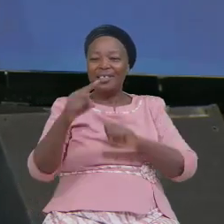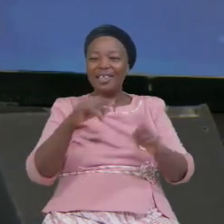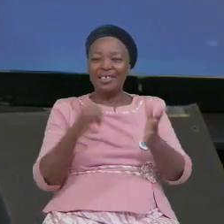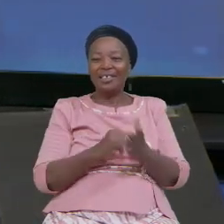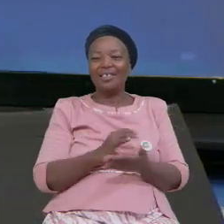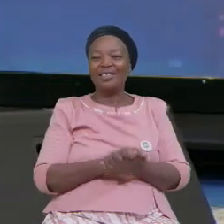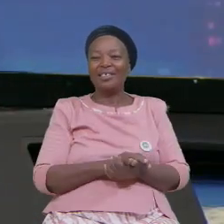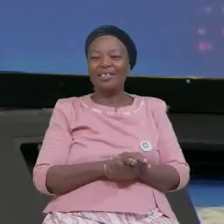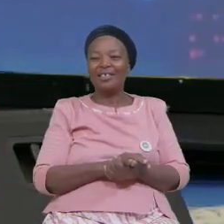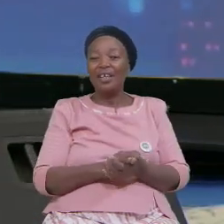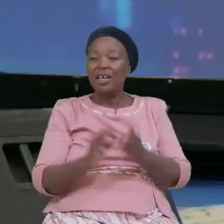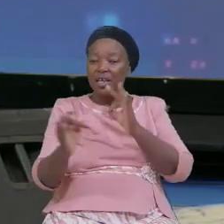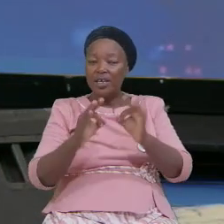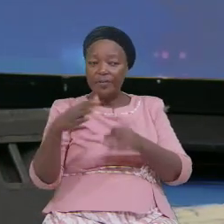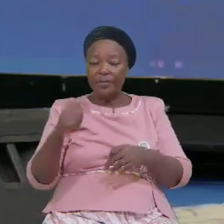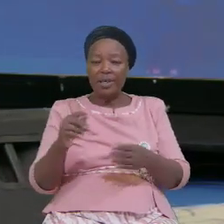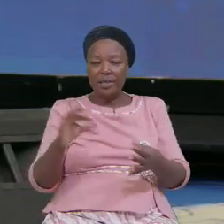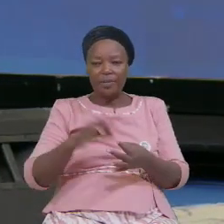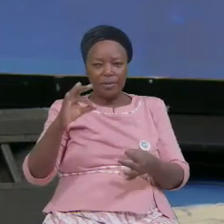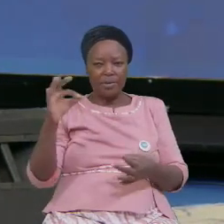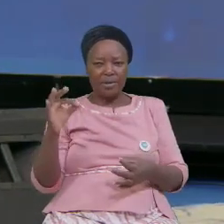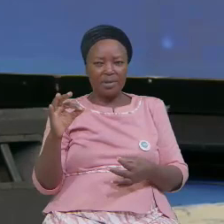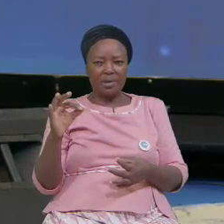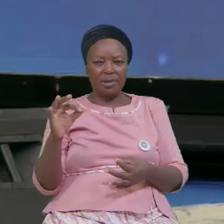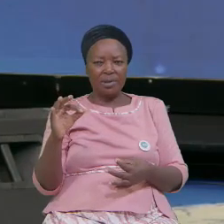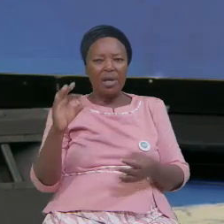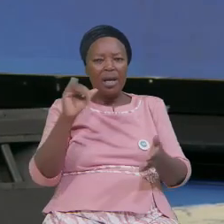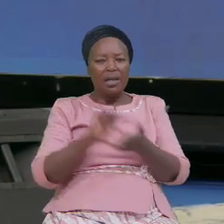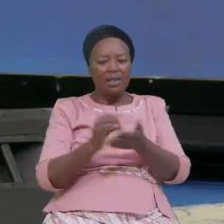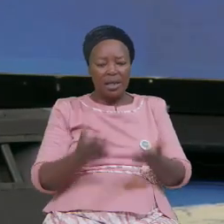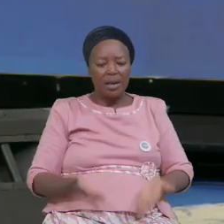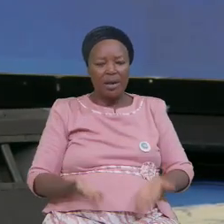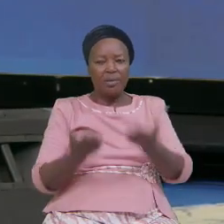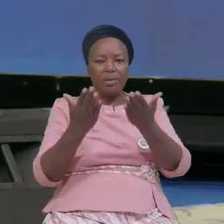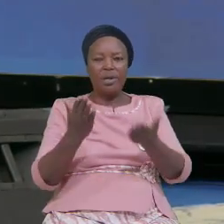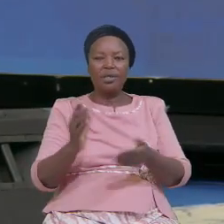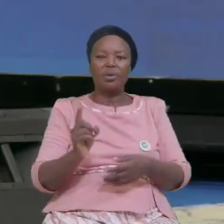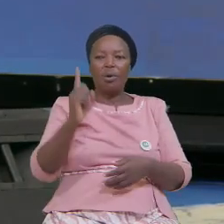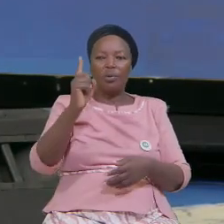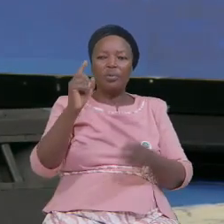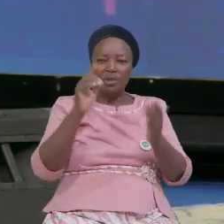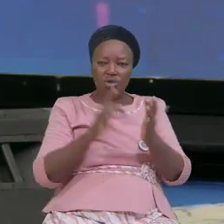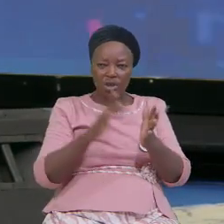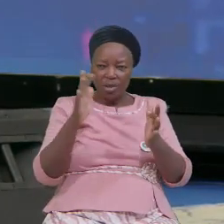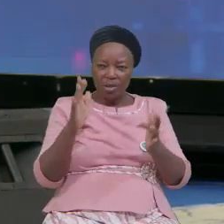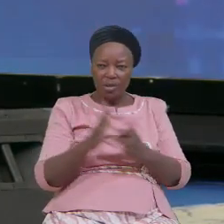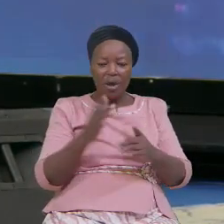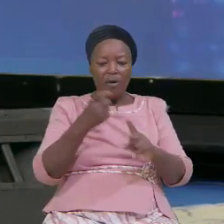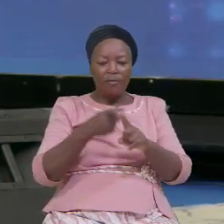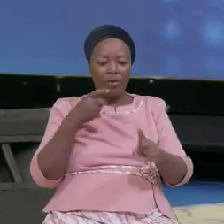If the spirit that raised up Jesus from the